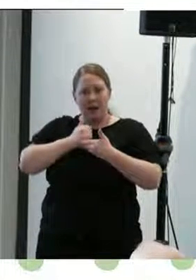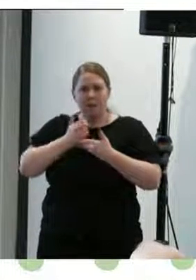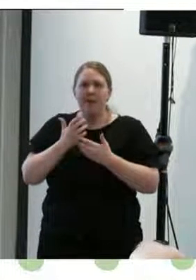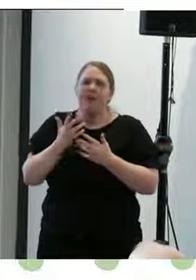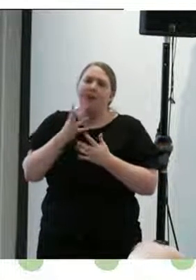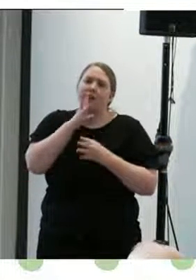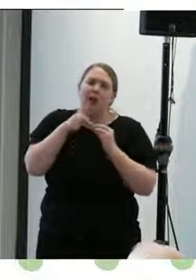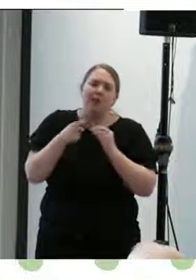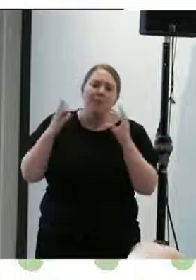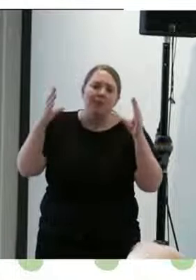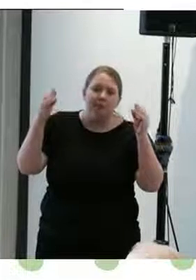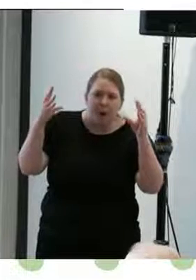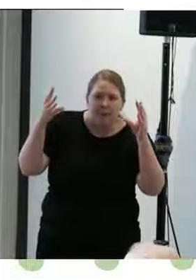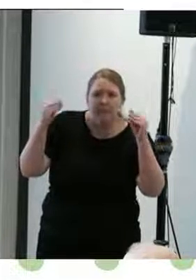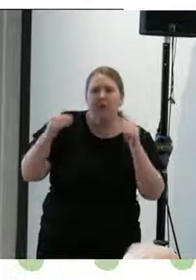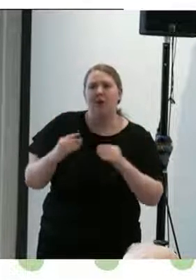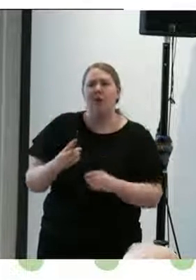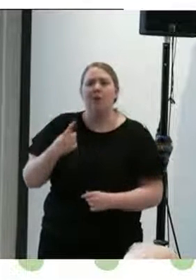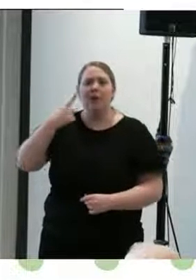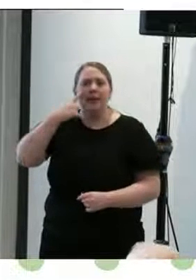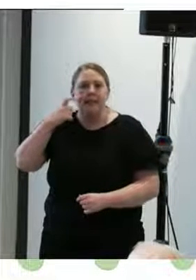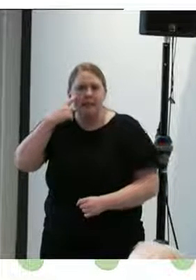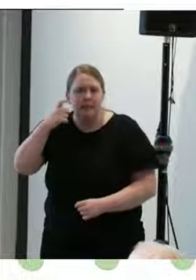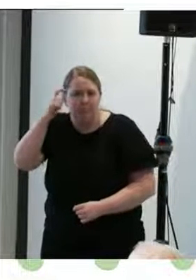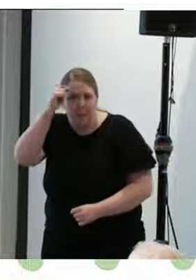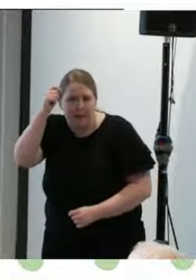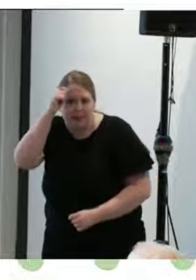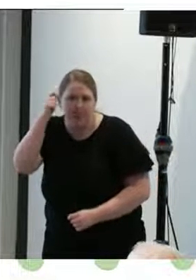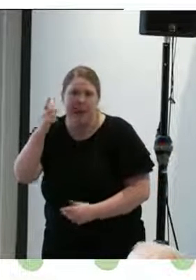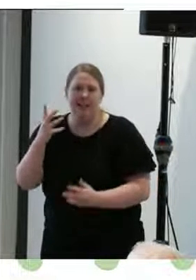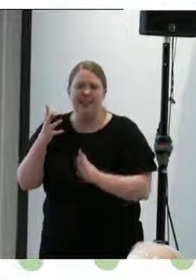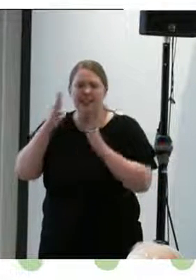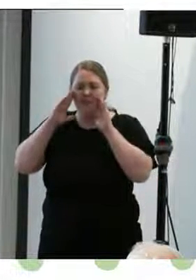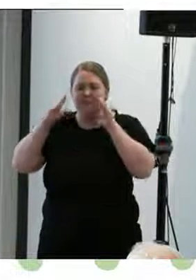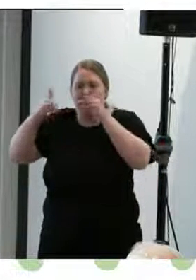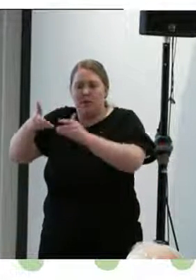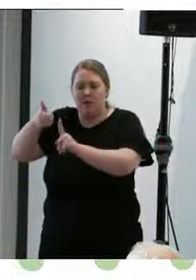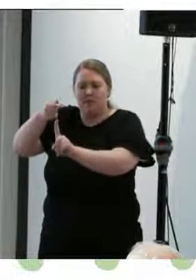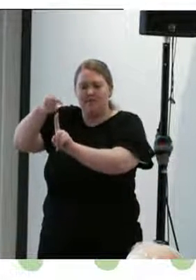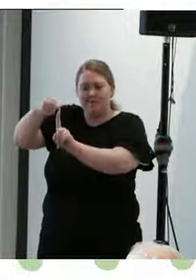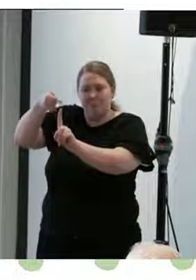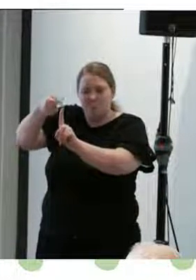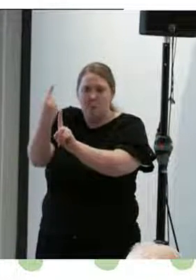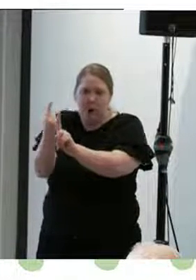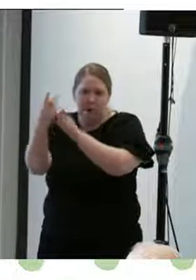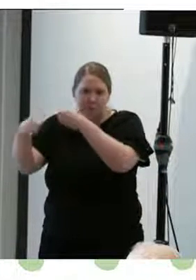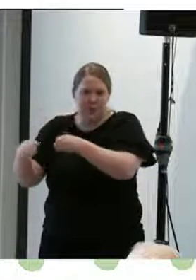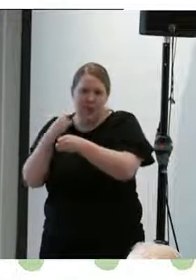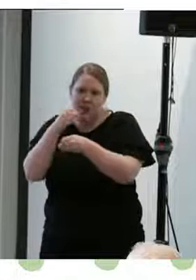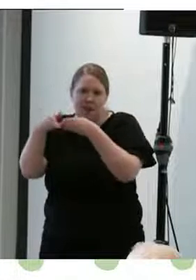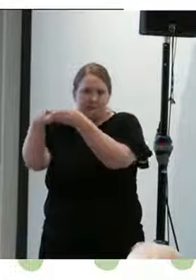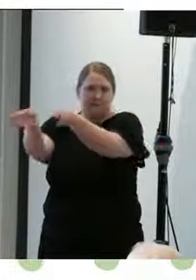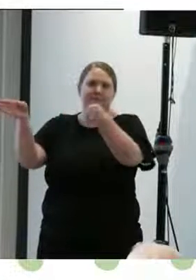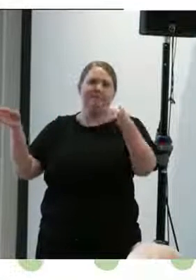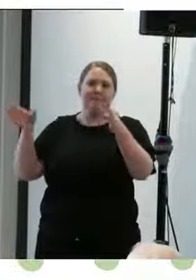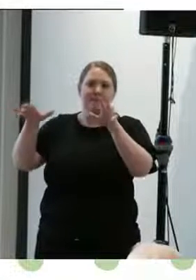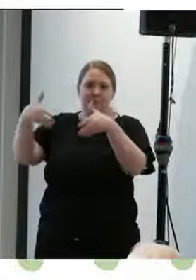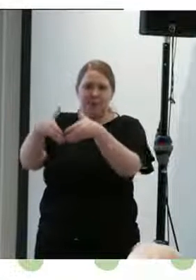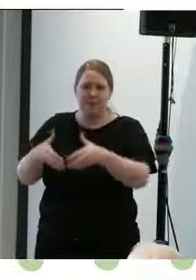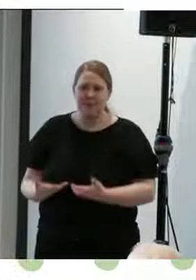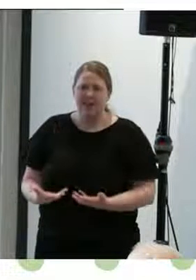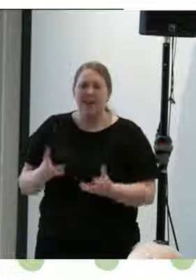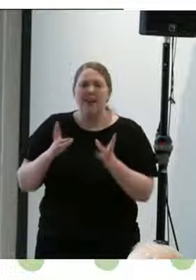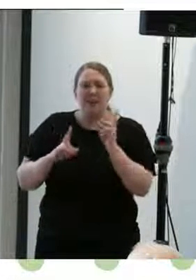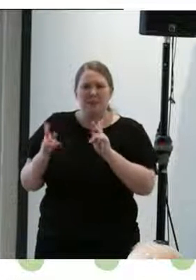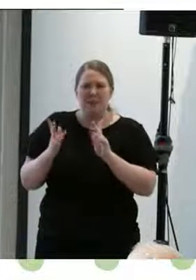that promote individual over collective survival. And invalidating the suffering of people who need help becomes this